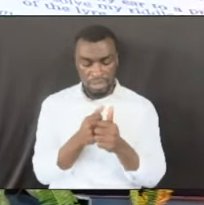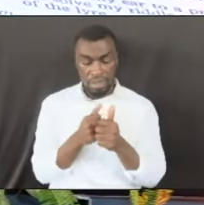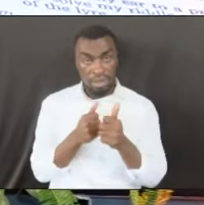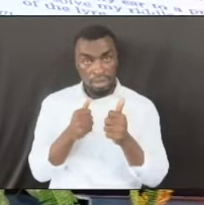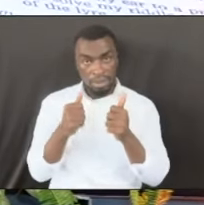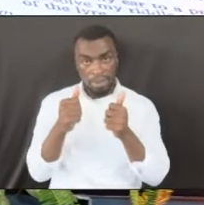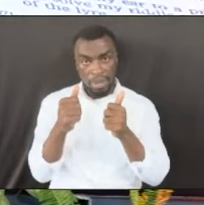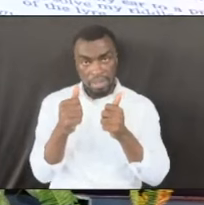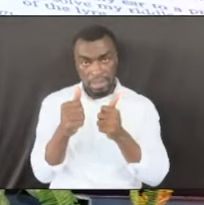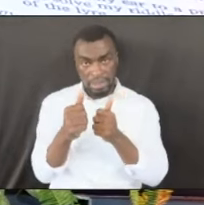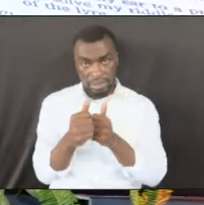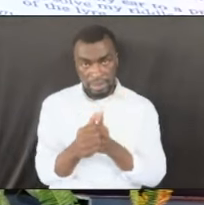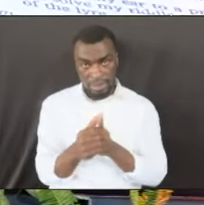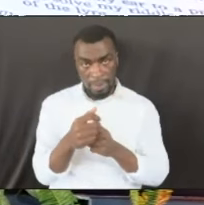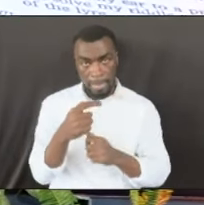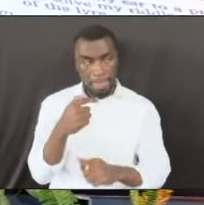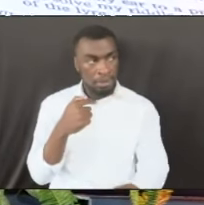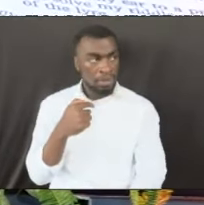calling? Do